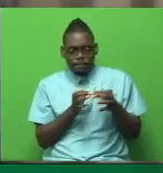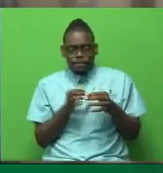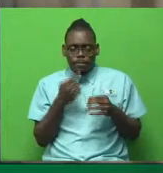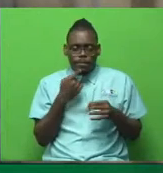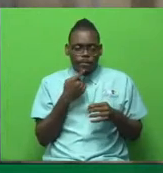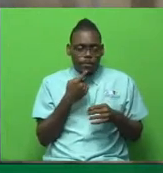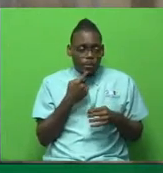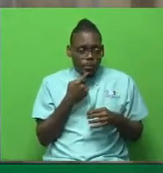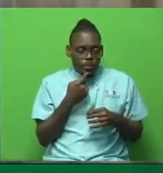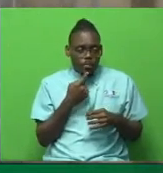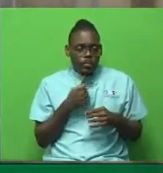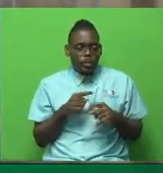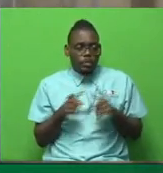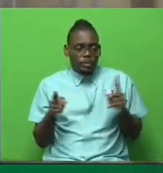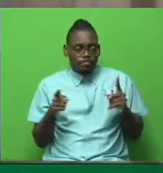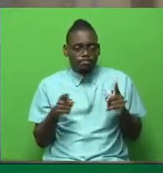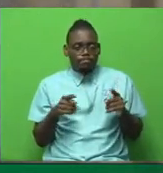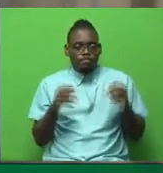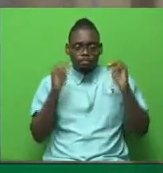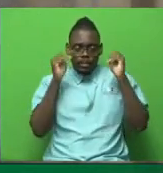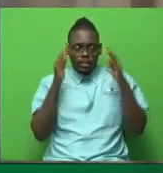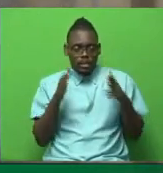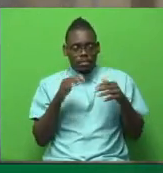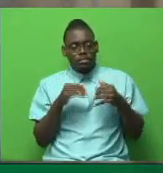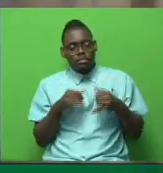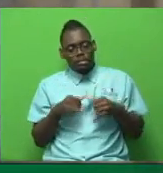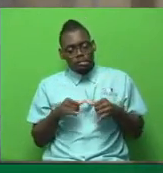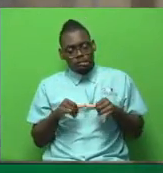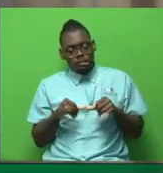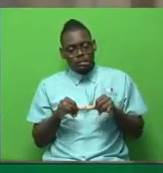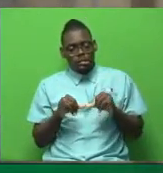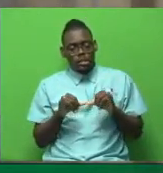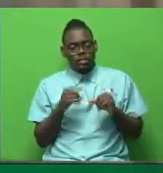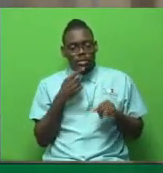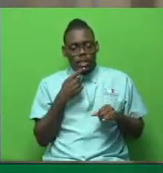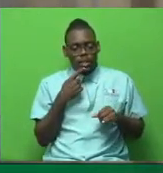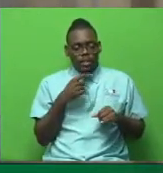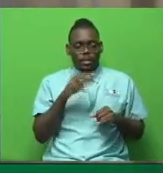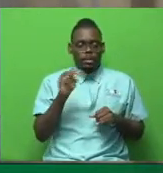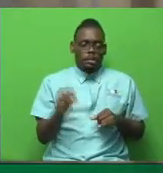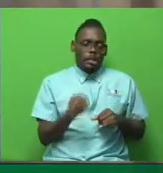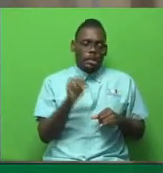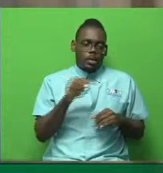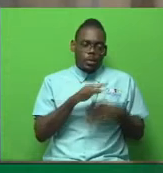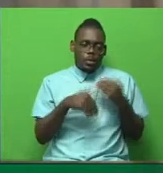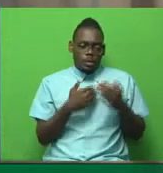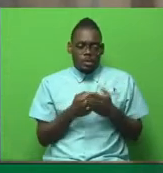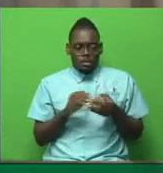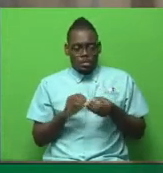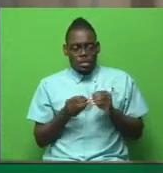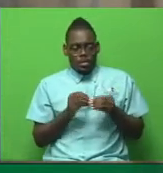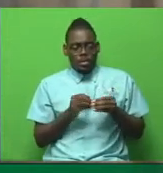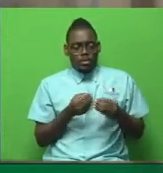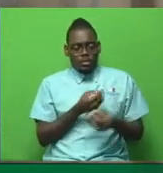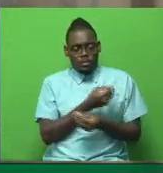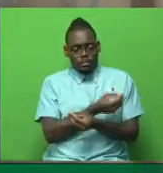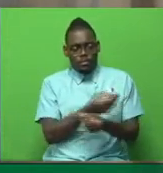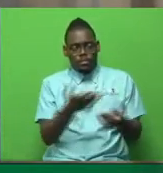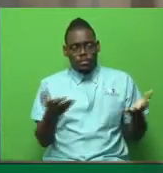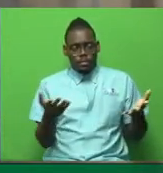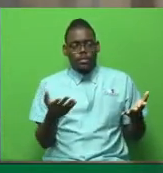stands by what is in his budget statements and all the figures presented there Madam speaker